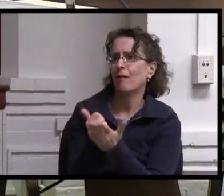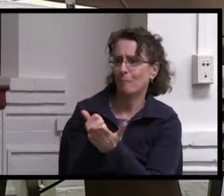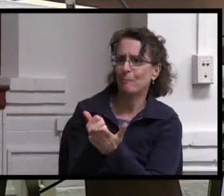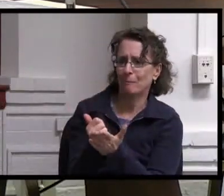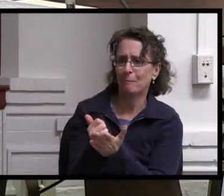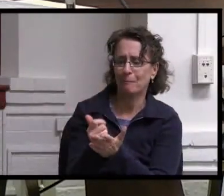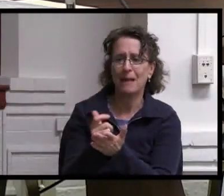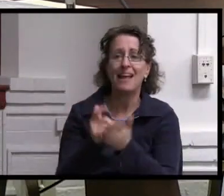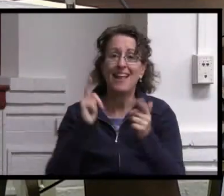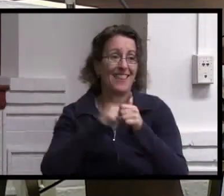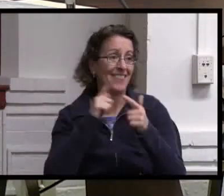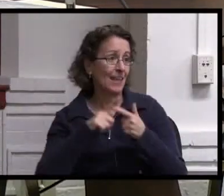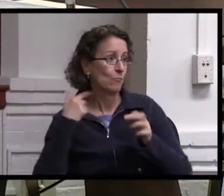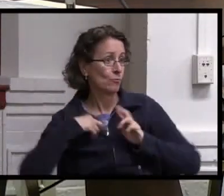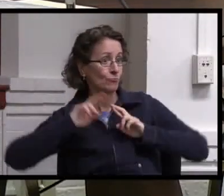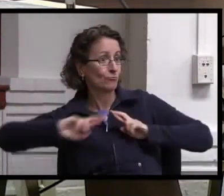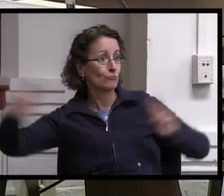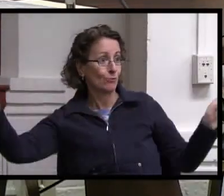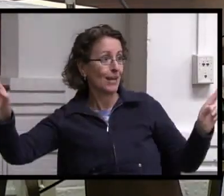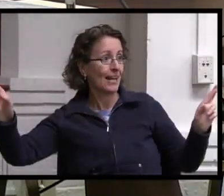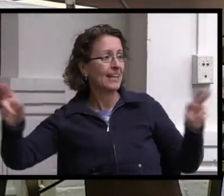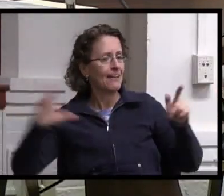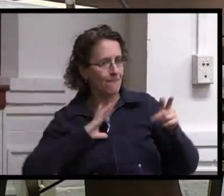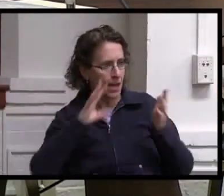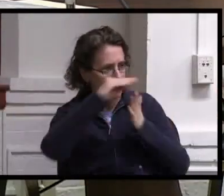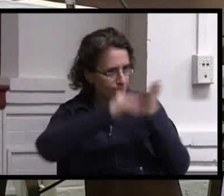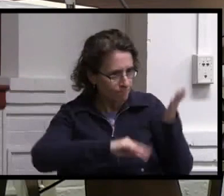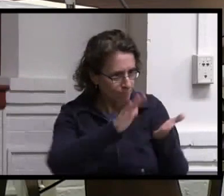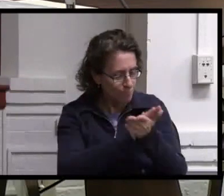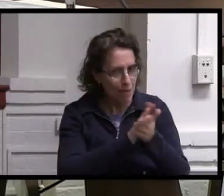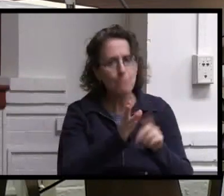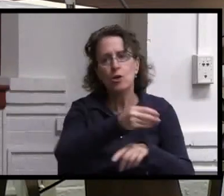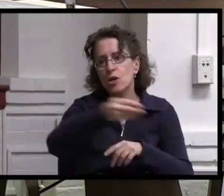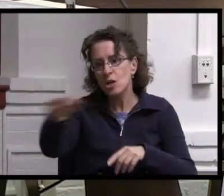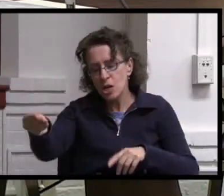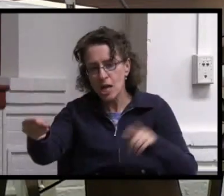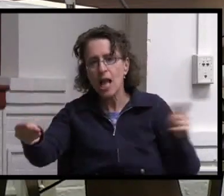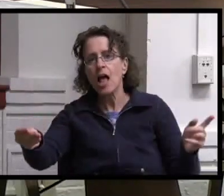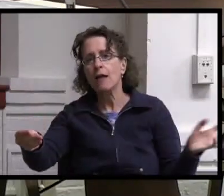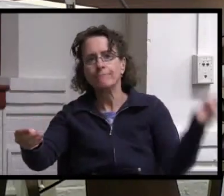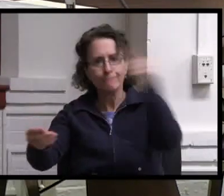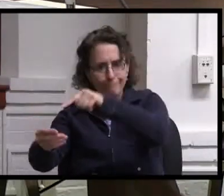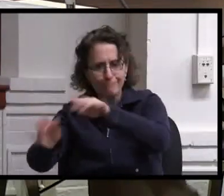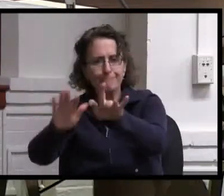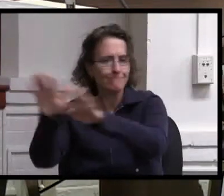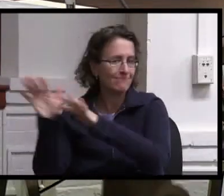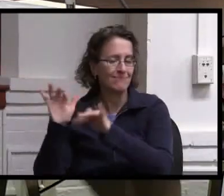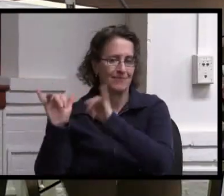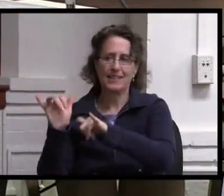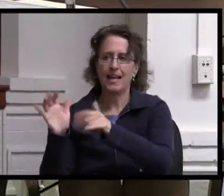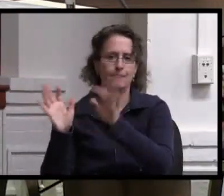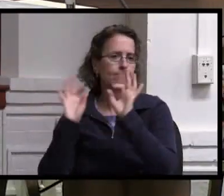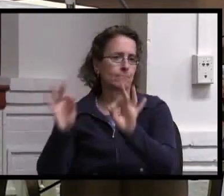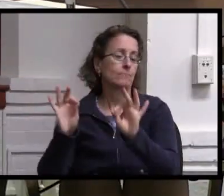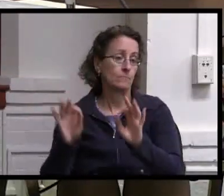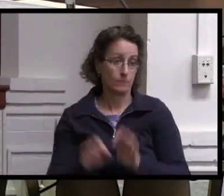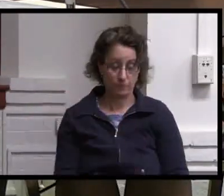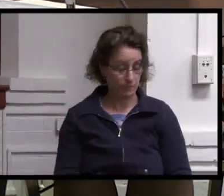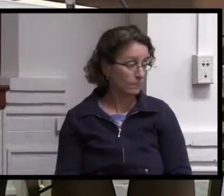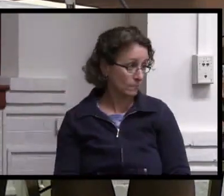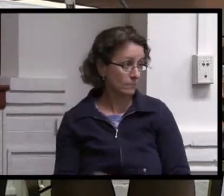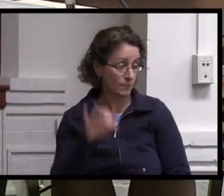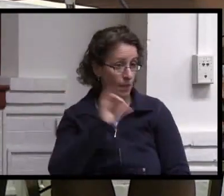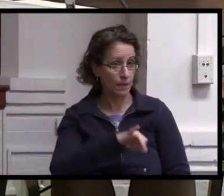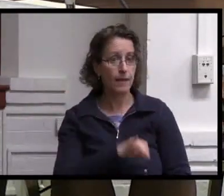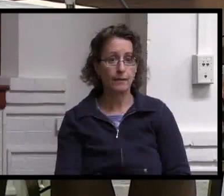everything in place that we can get them in and get them the services that they need. Did that answer your question